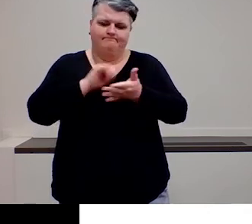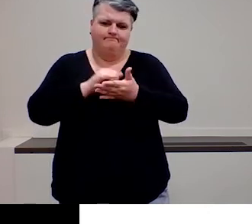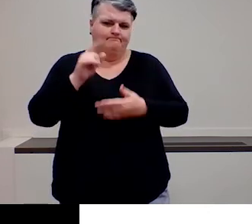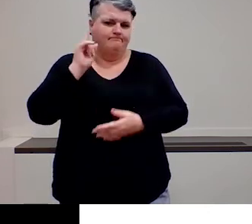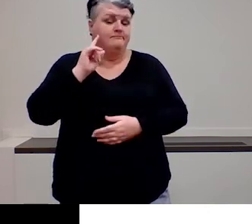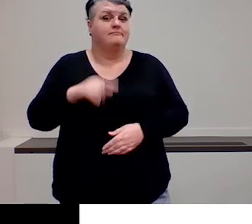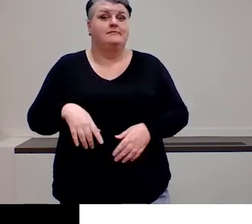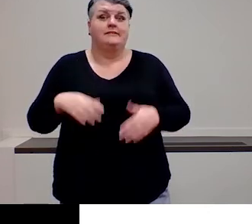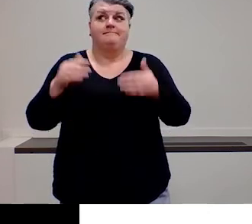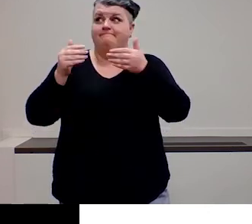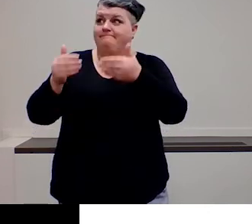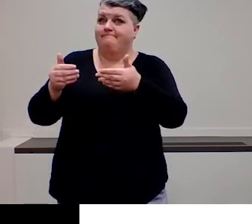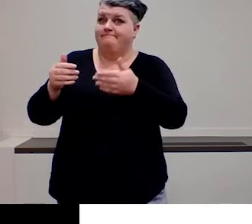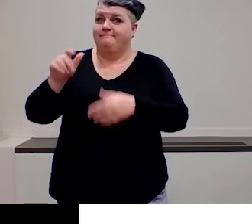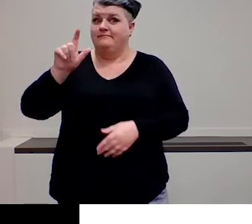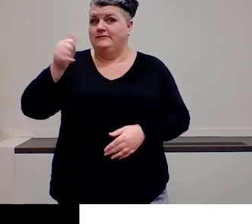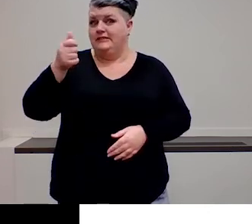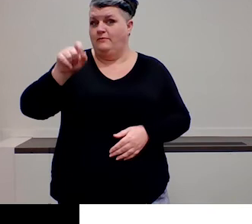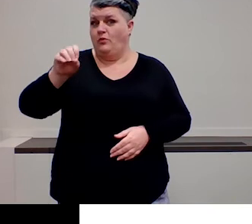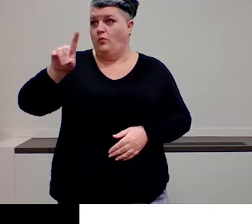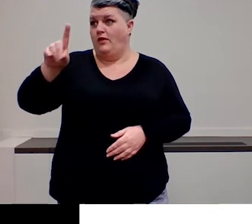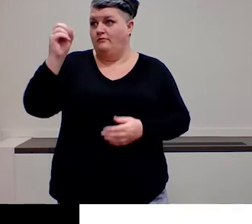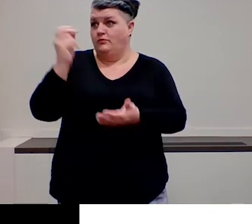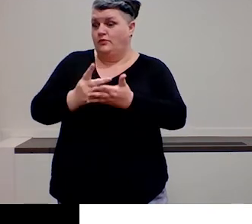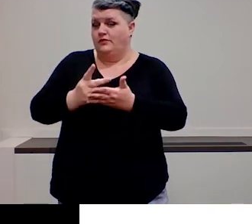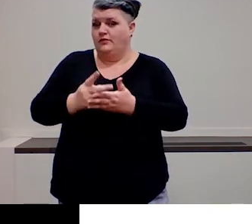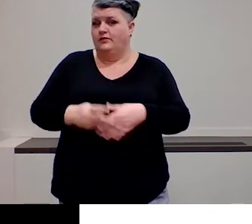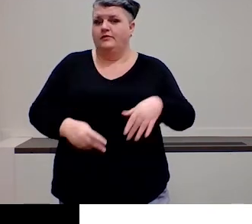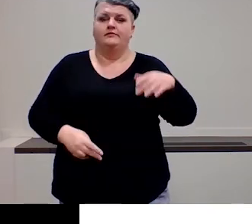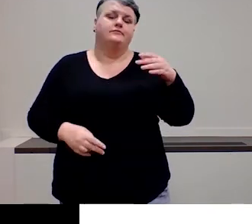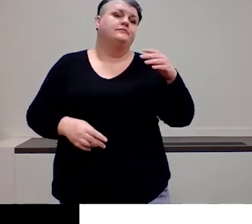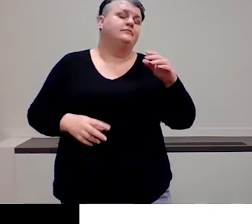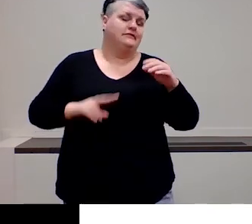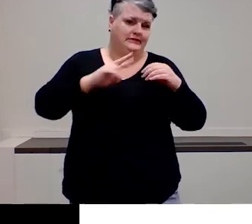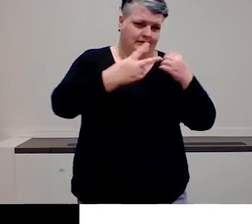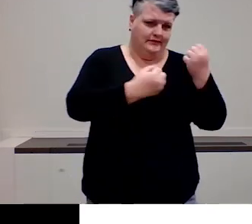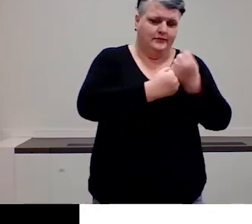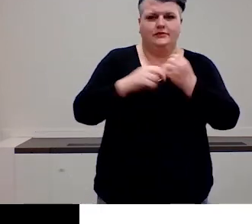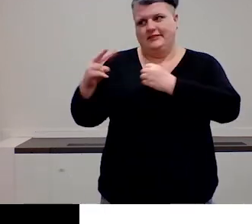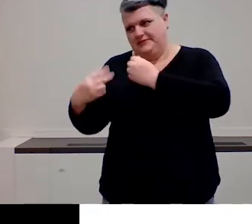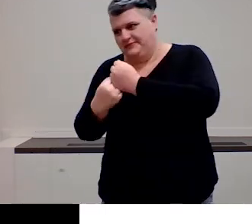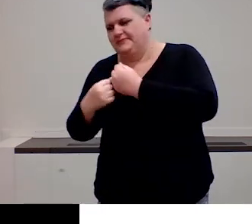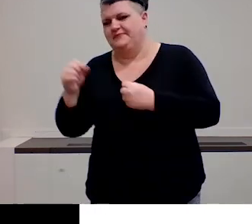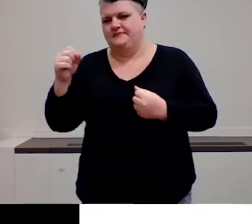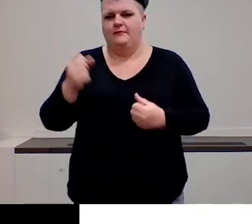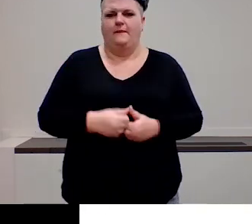Make a motion that we approve 10.01. I second that motion. Second.